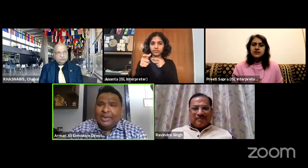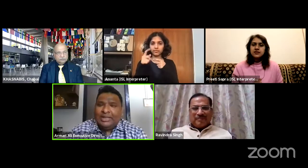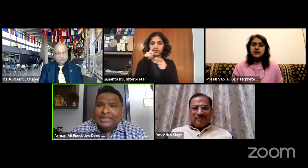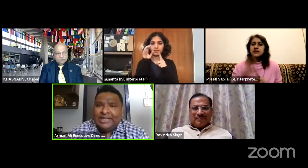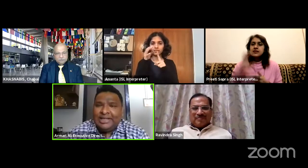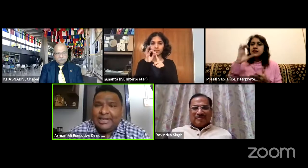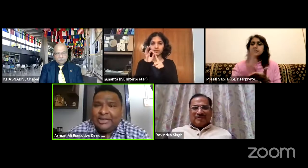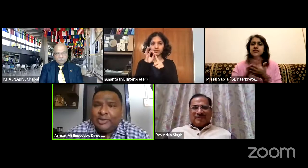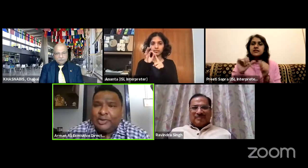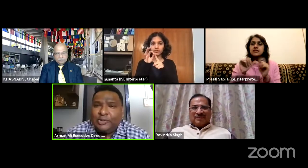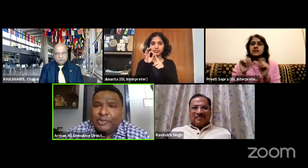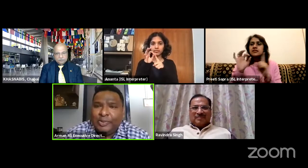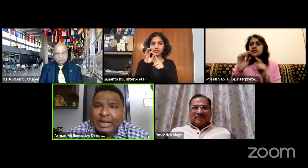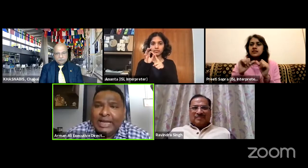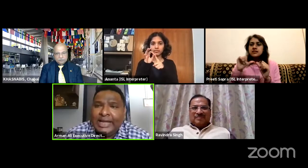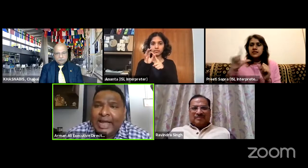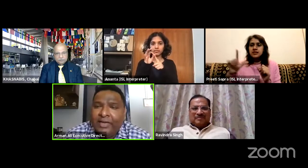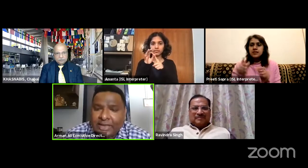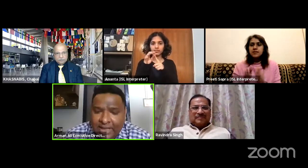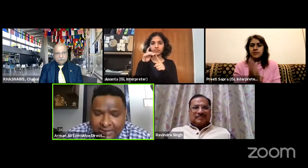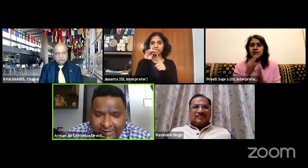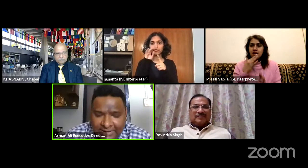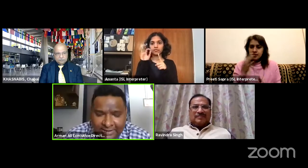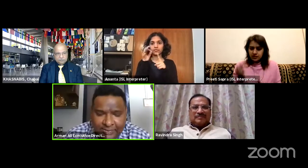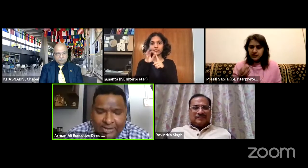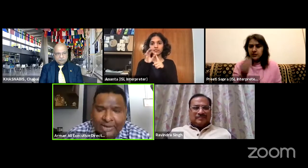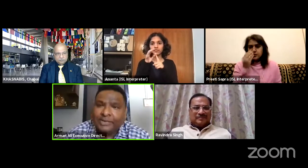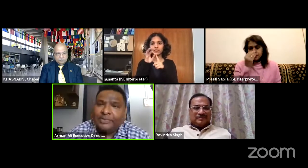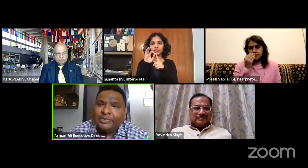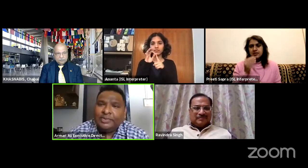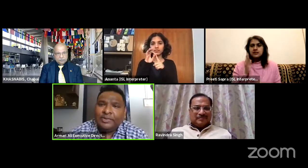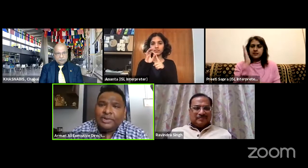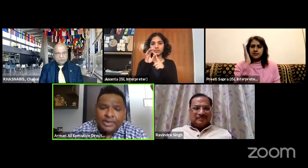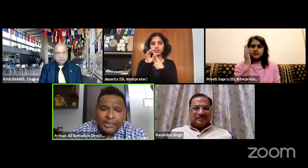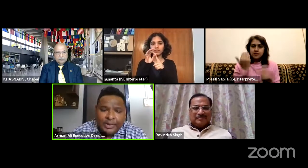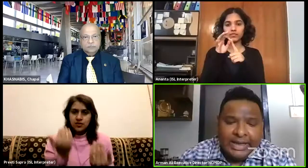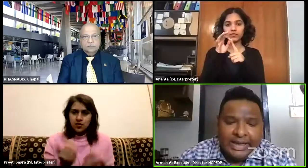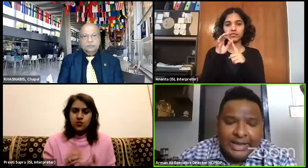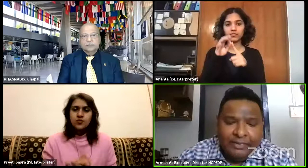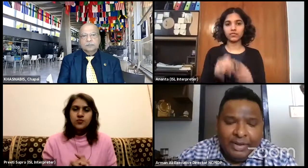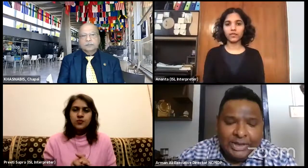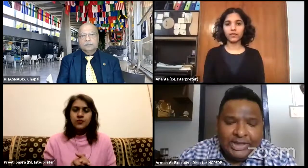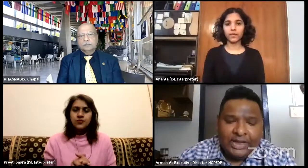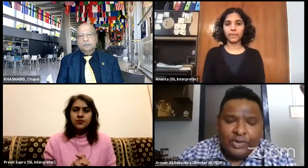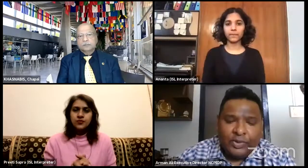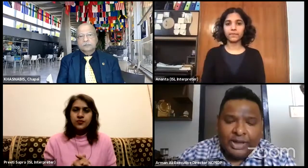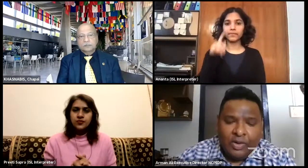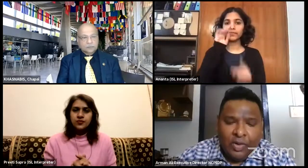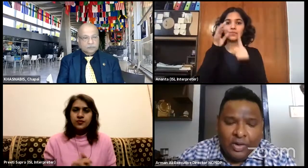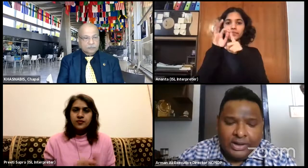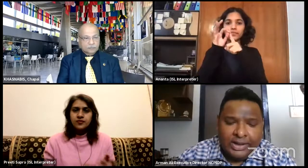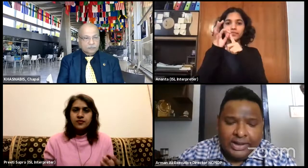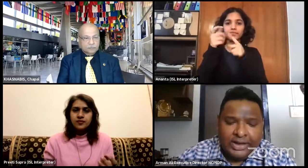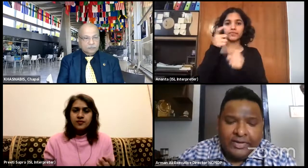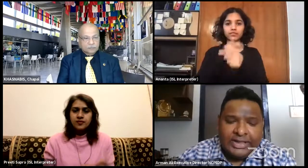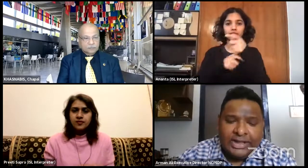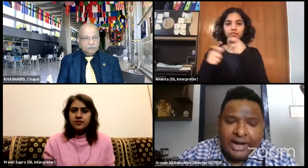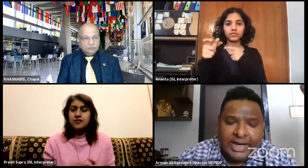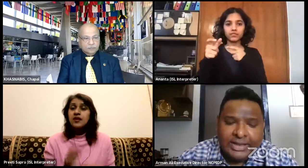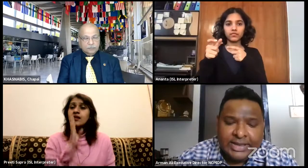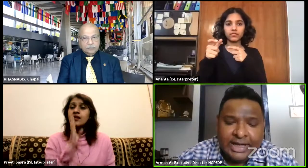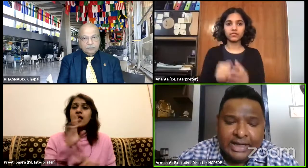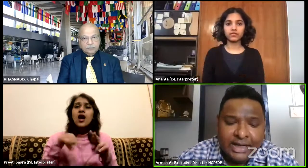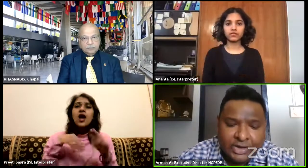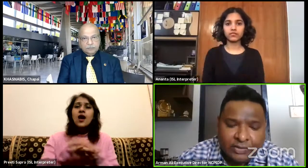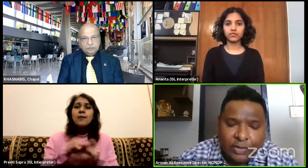Chapel Custom-Base to kindly address us. Mr. Chapel will be talking on addressing